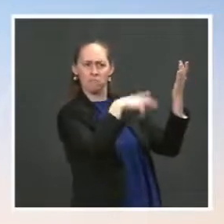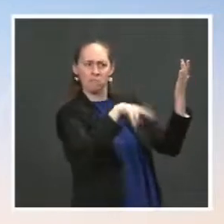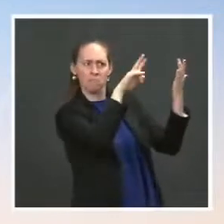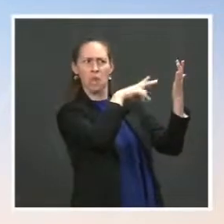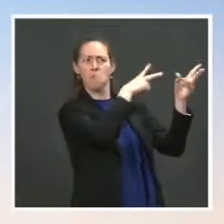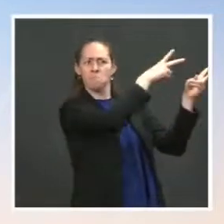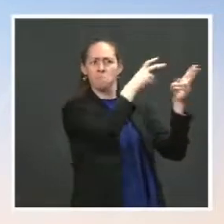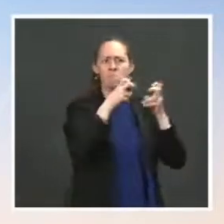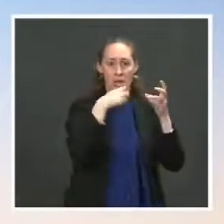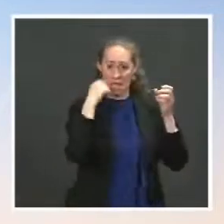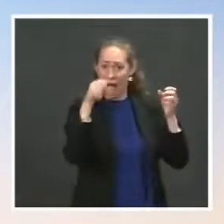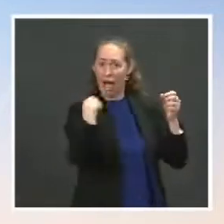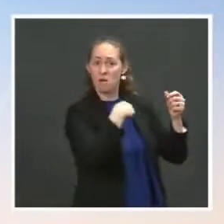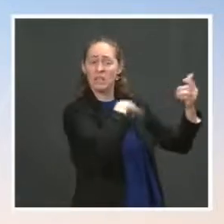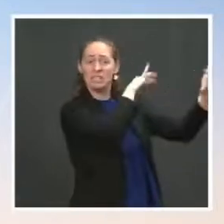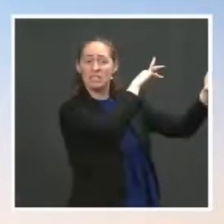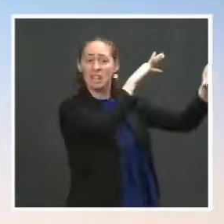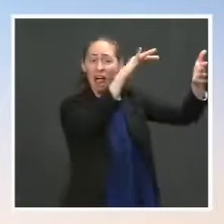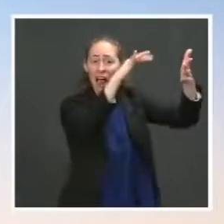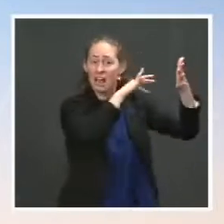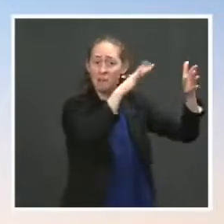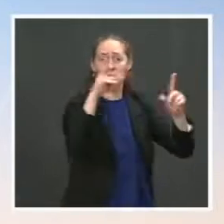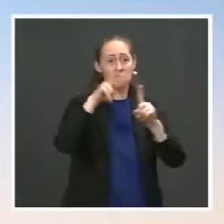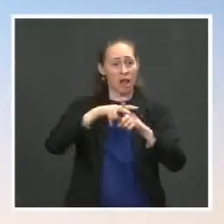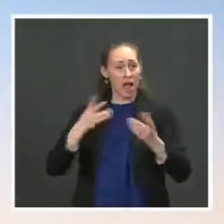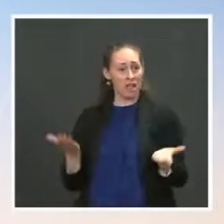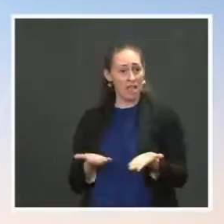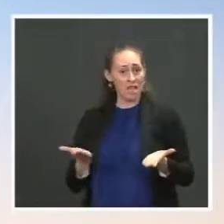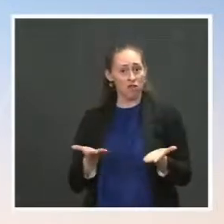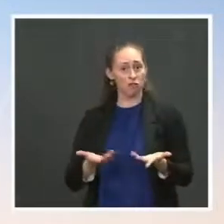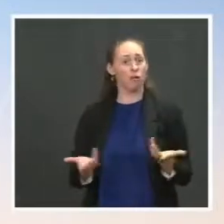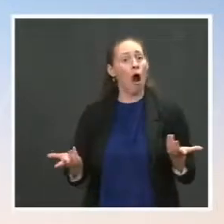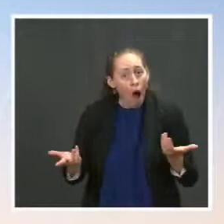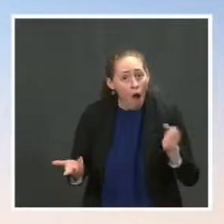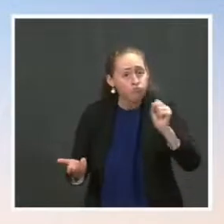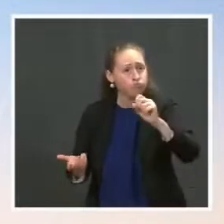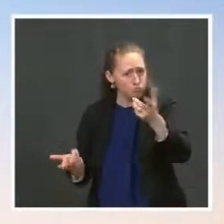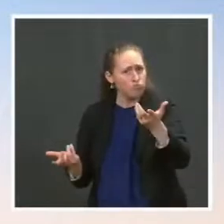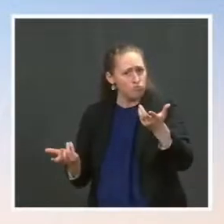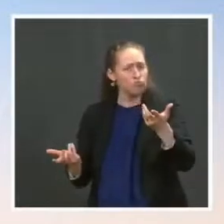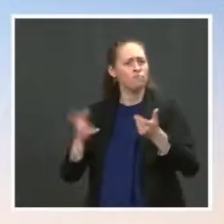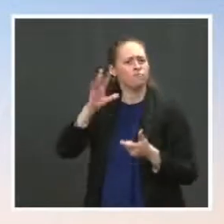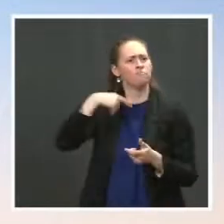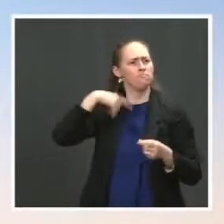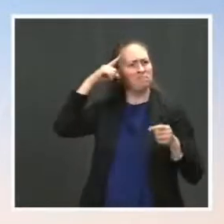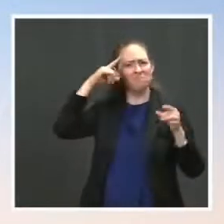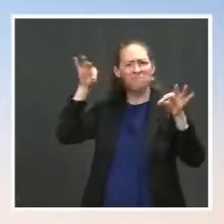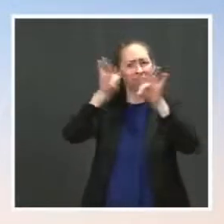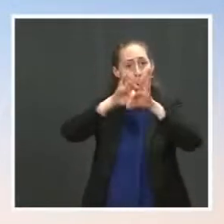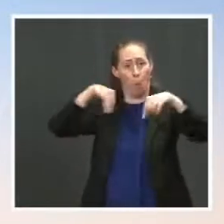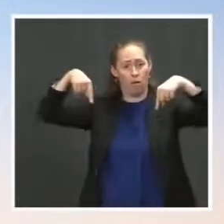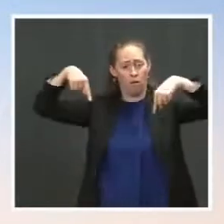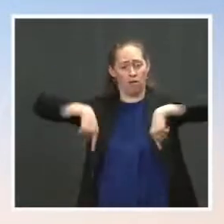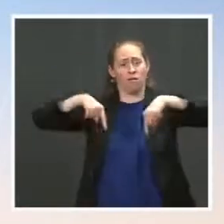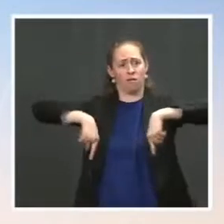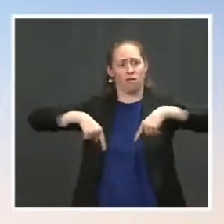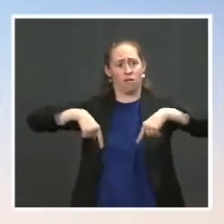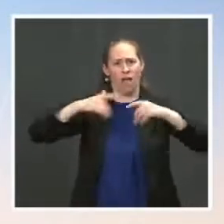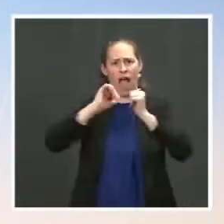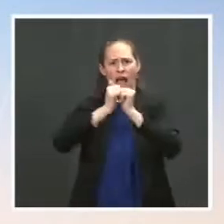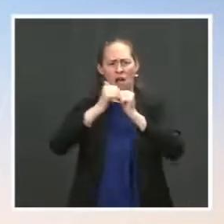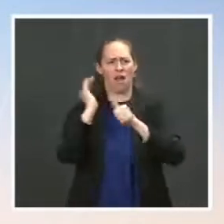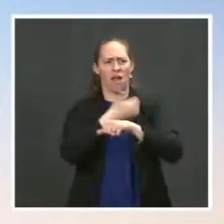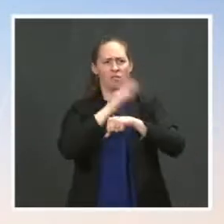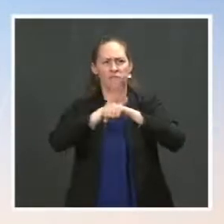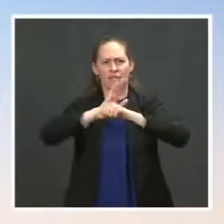I think because it's really important to understand that American competitiveness happens in a context. And when you see